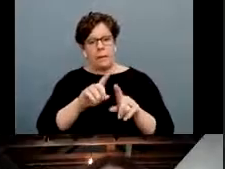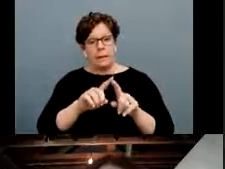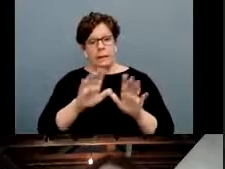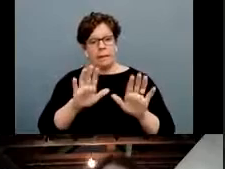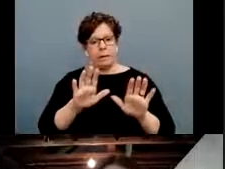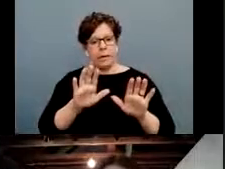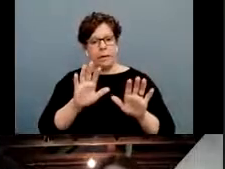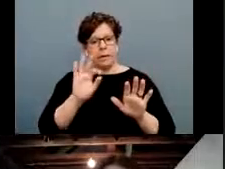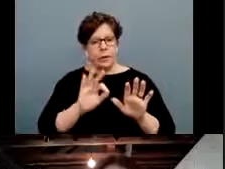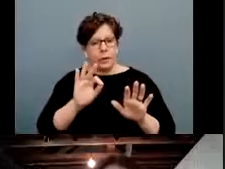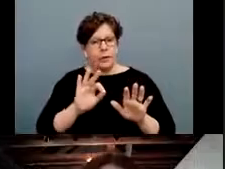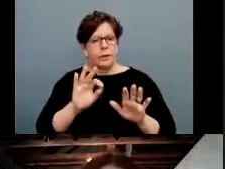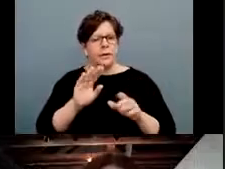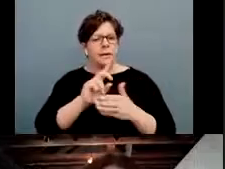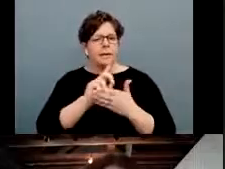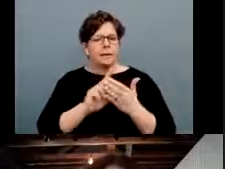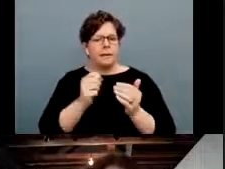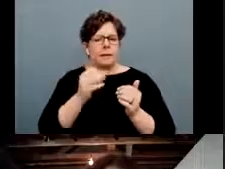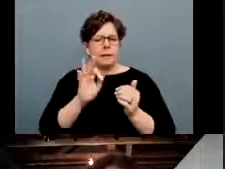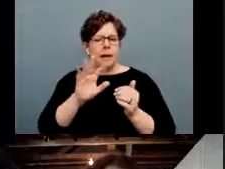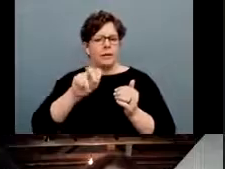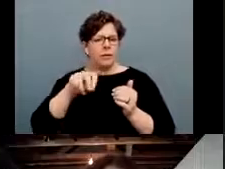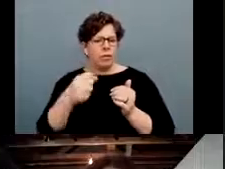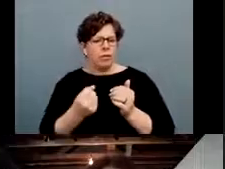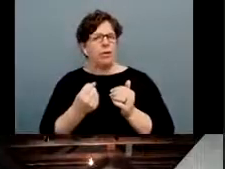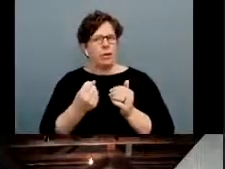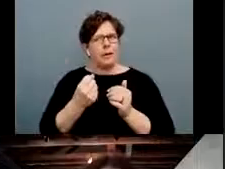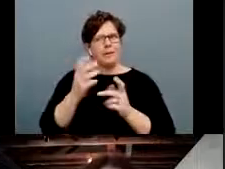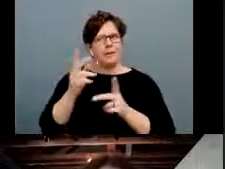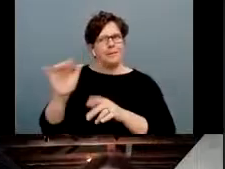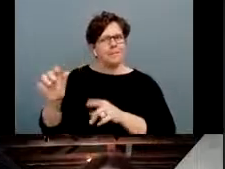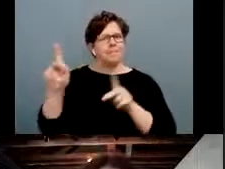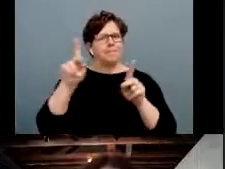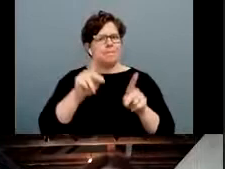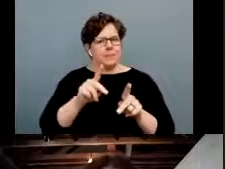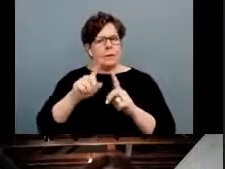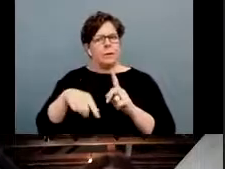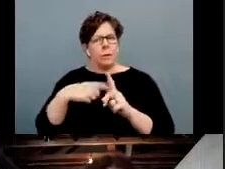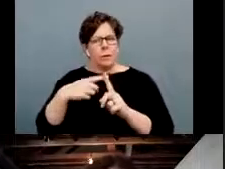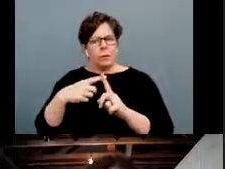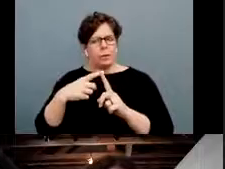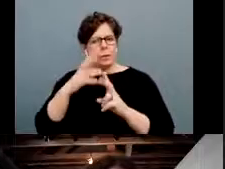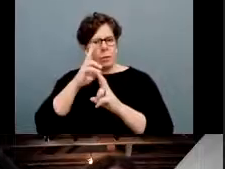with a 1930s influence, which was based on the time that the Castles actually moved onto this site.